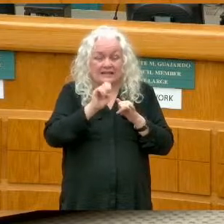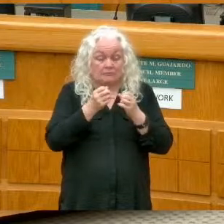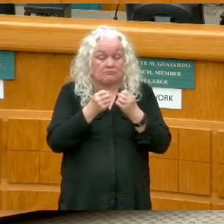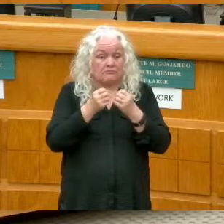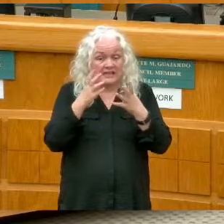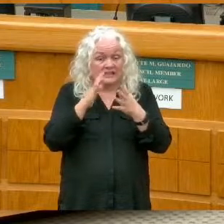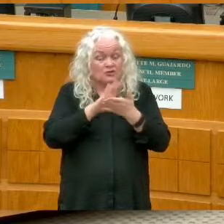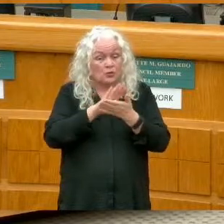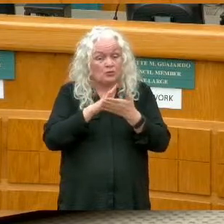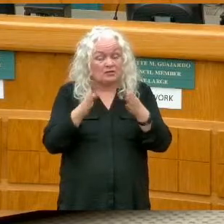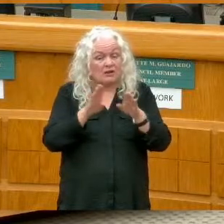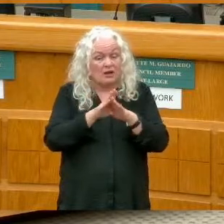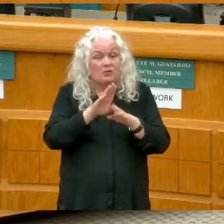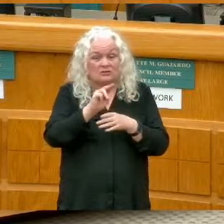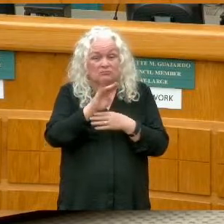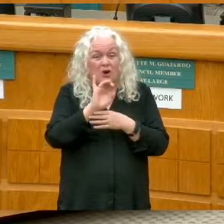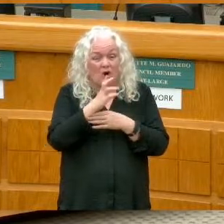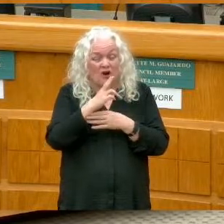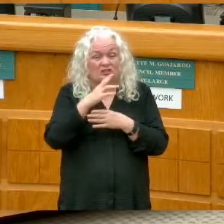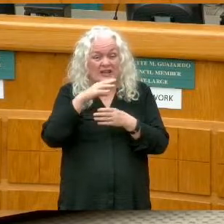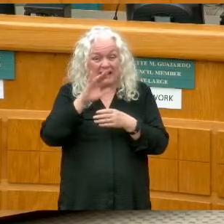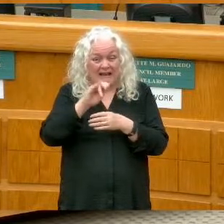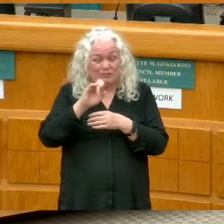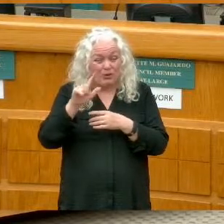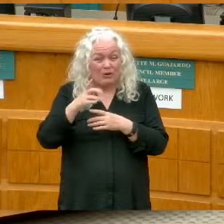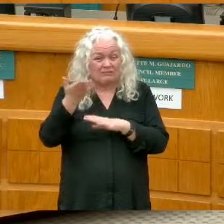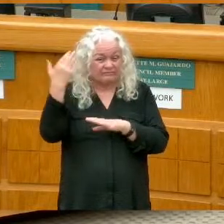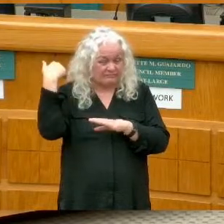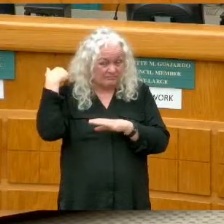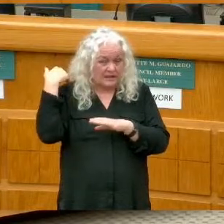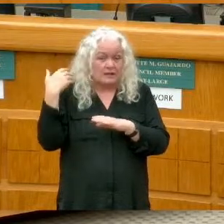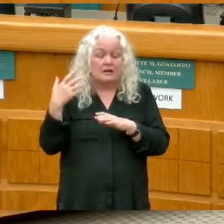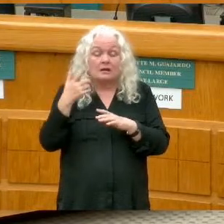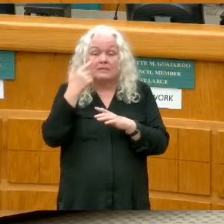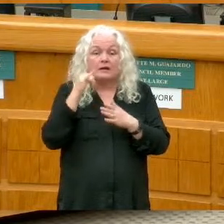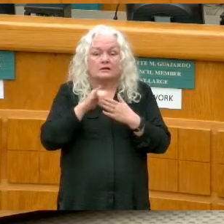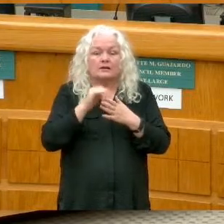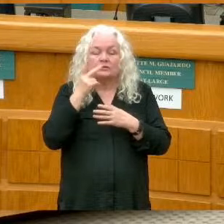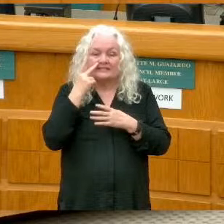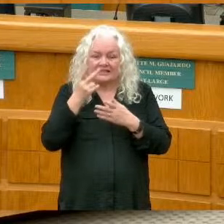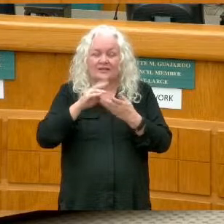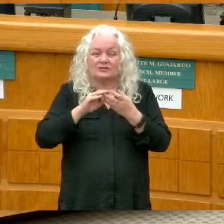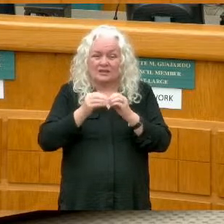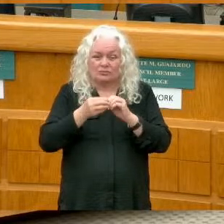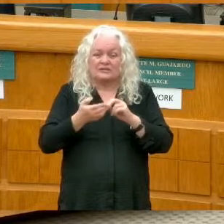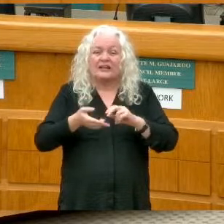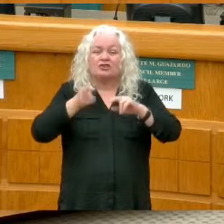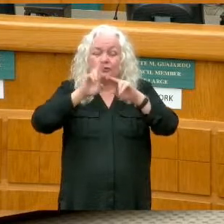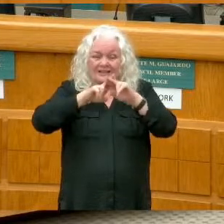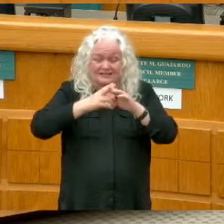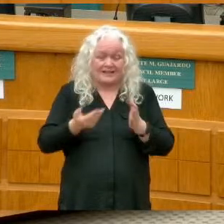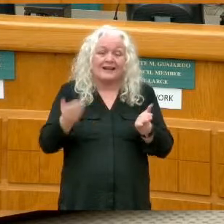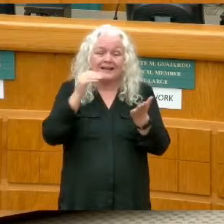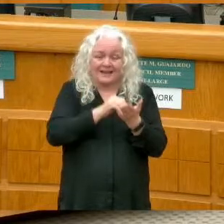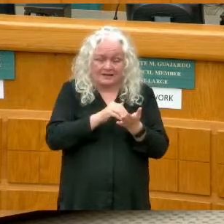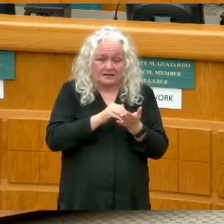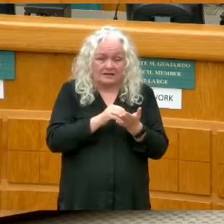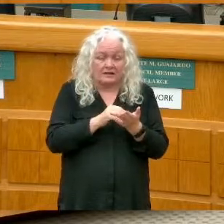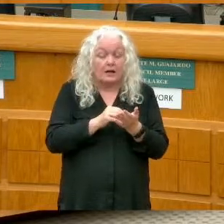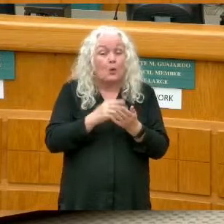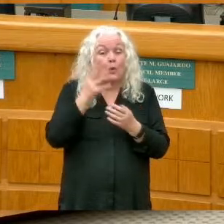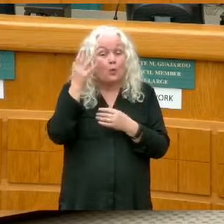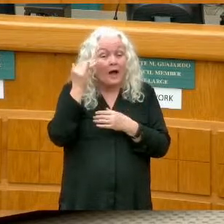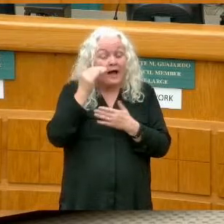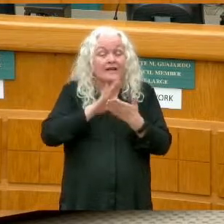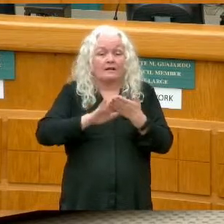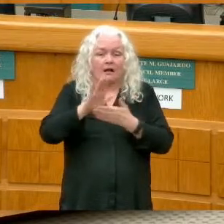schools close down due to increased number of COVID cases. We will see these numbers increase exponentially again as